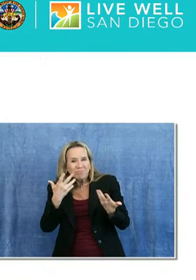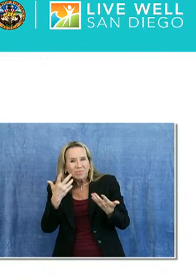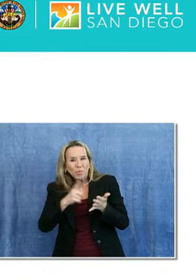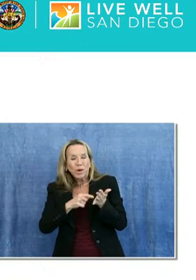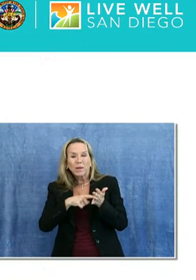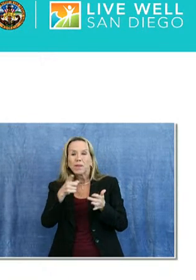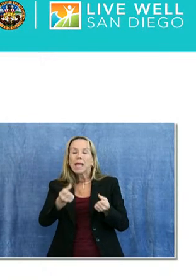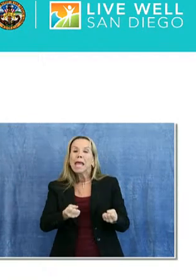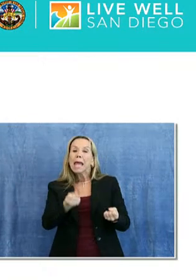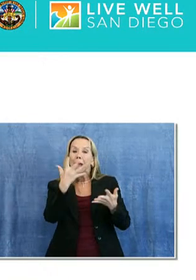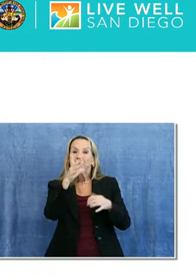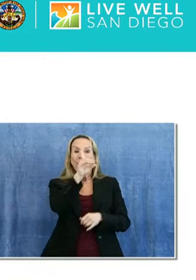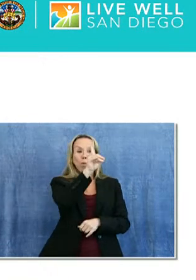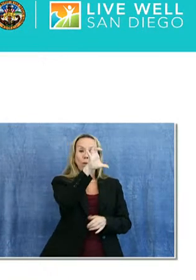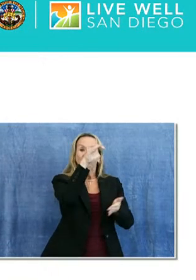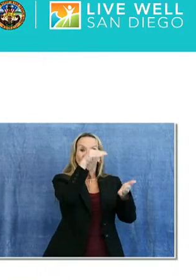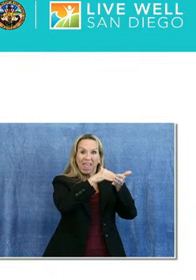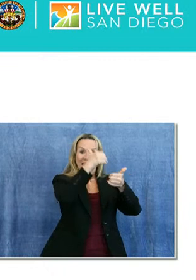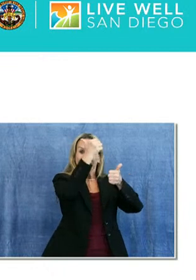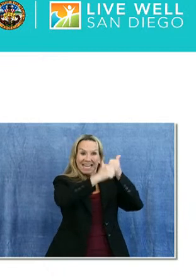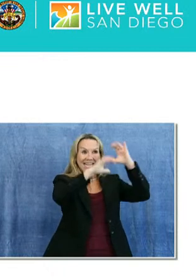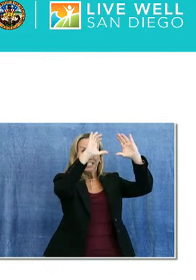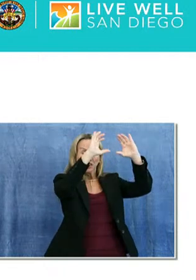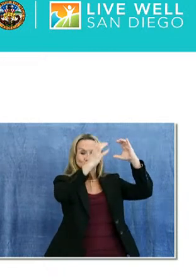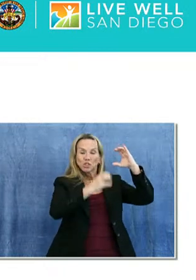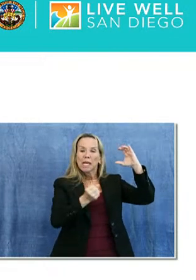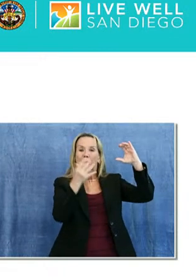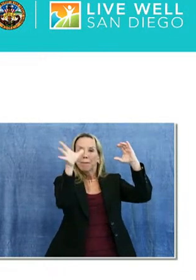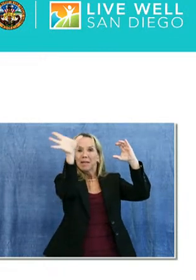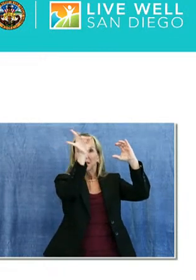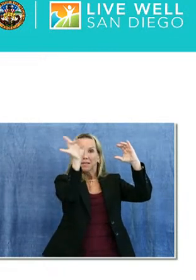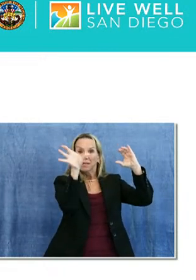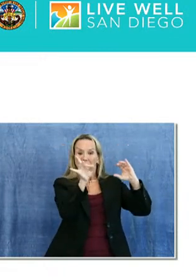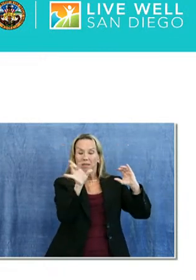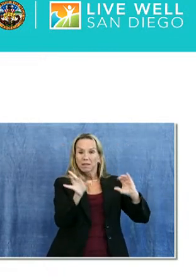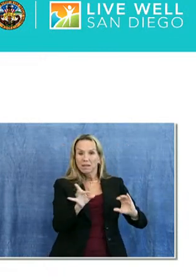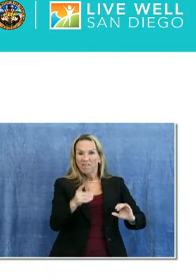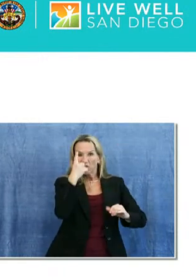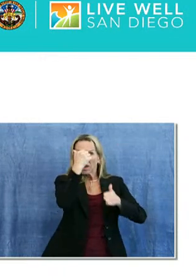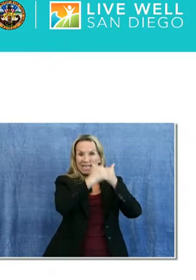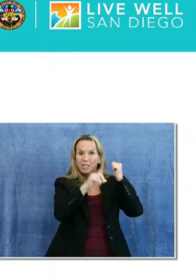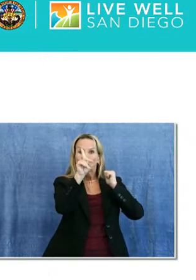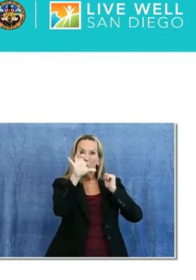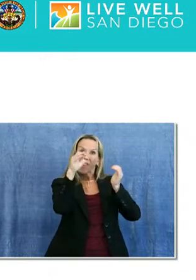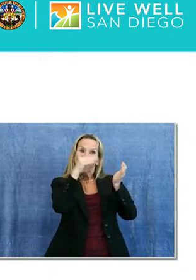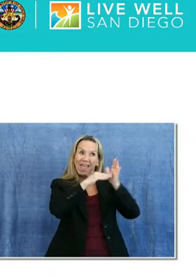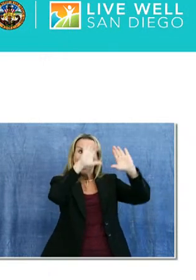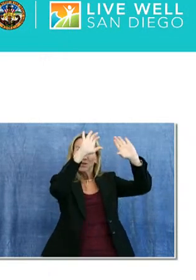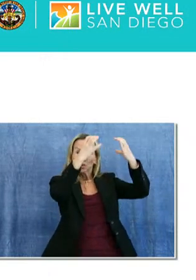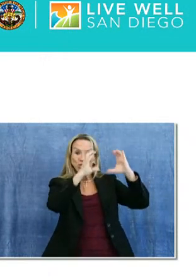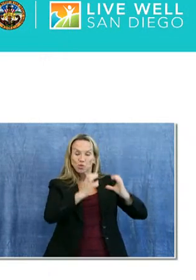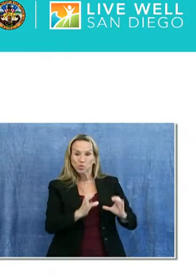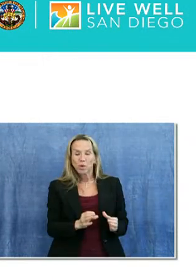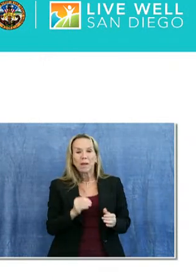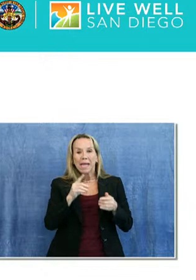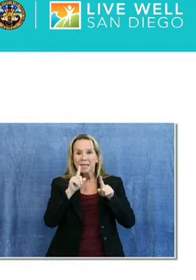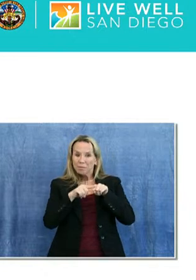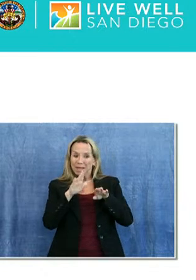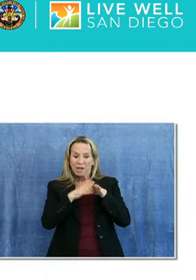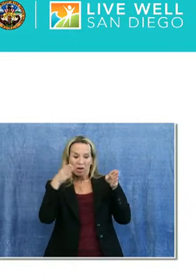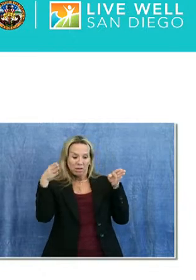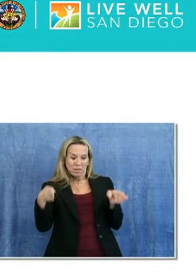per 100,000 population for a 14-day period, measured using the date of